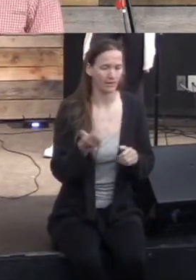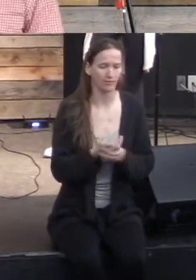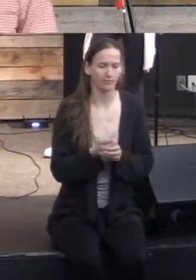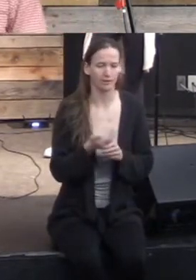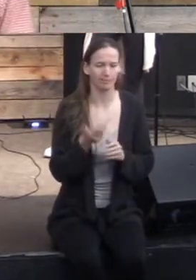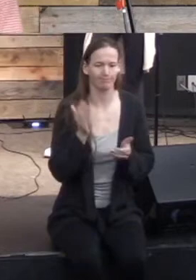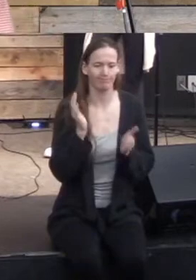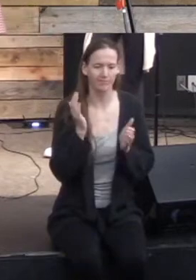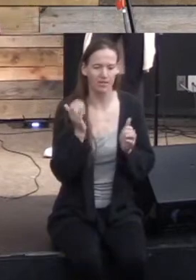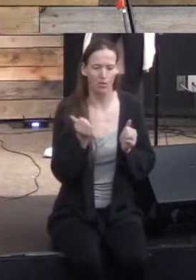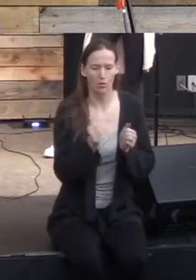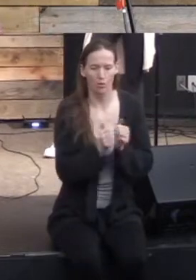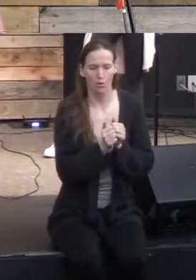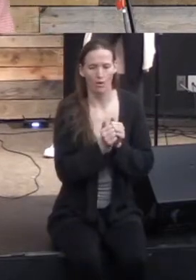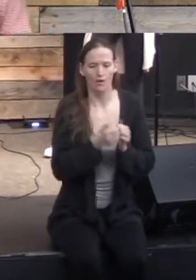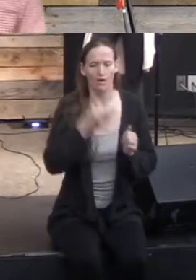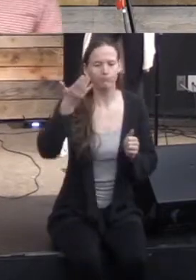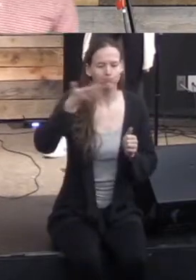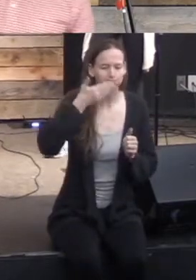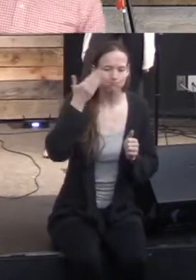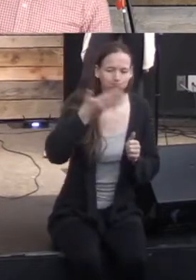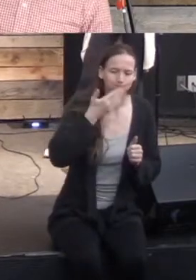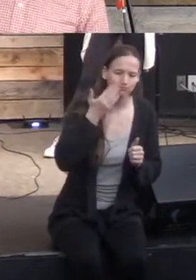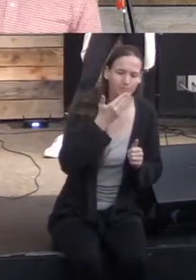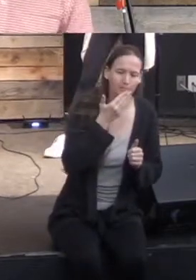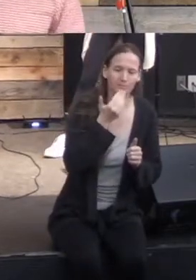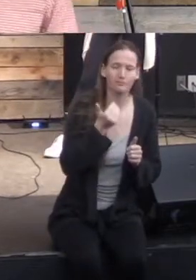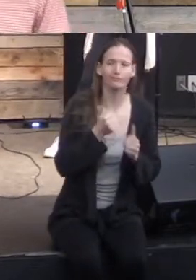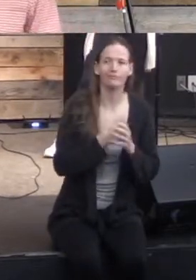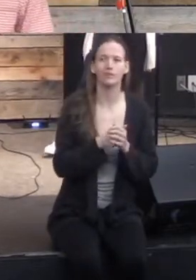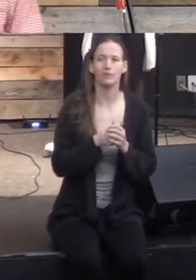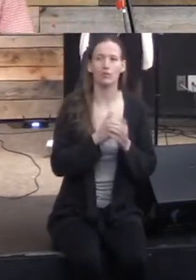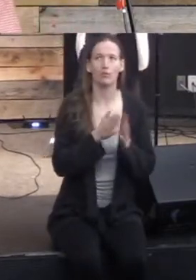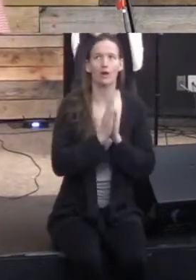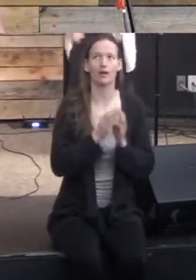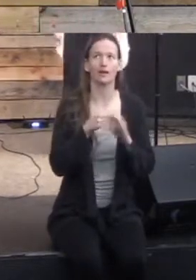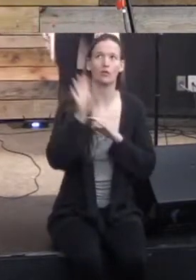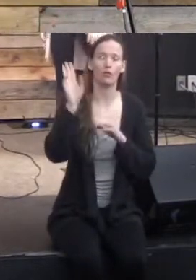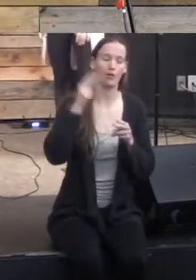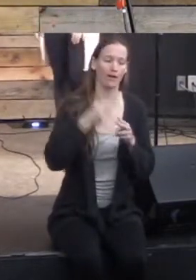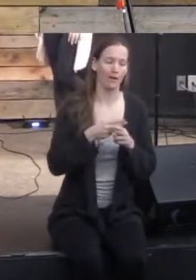you. And we praise you and pray all of this in Jesus' holy name. Amen. Amen.